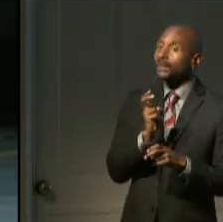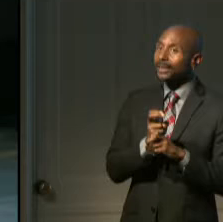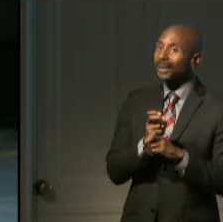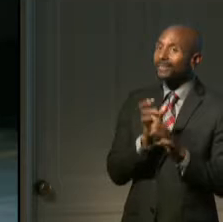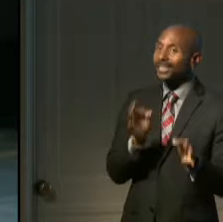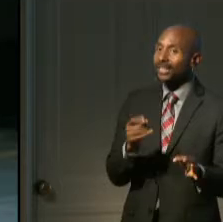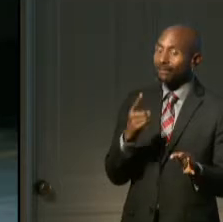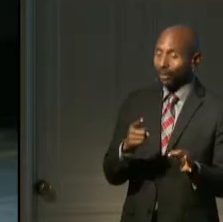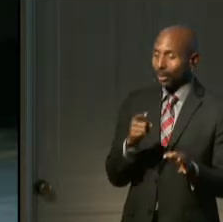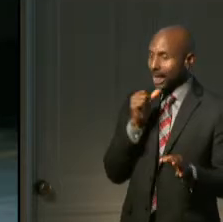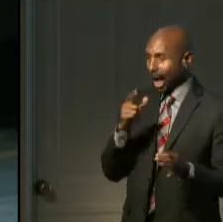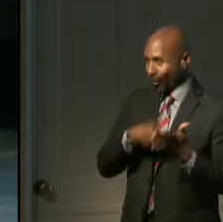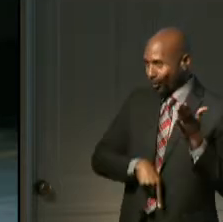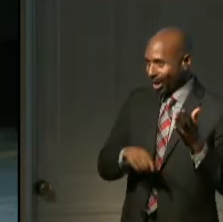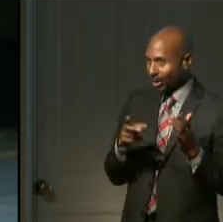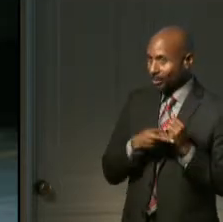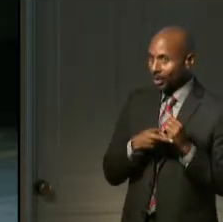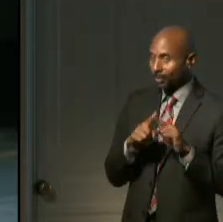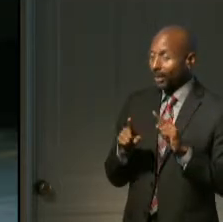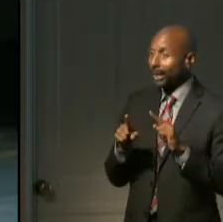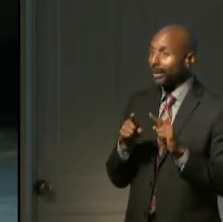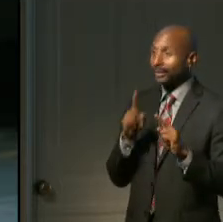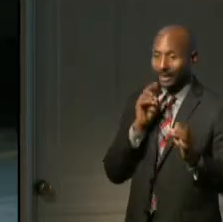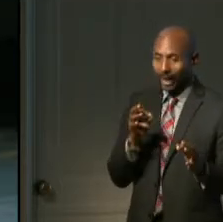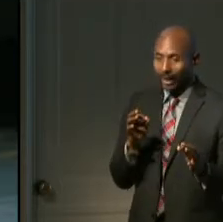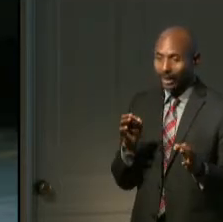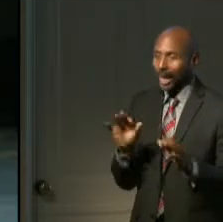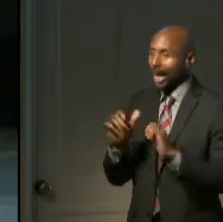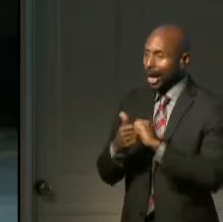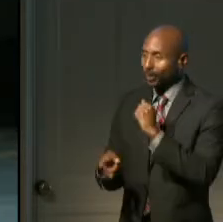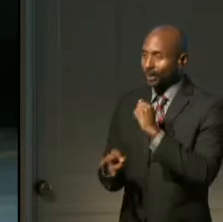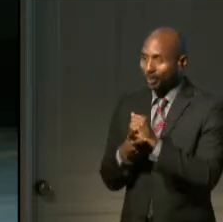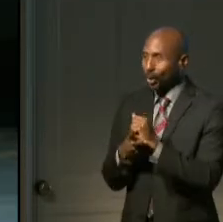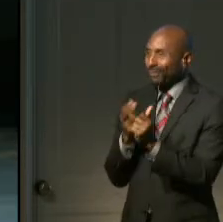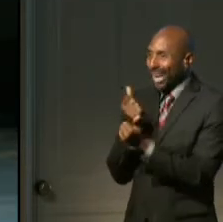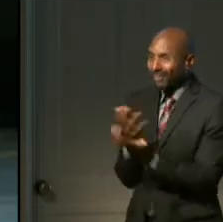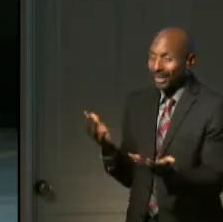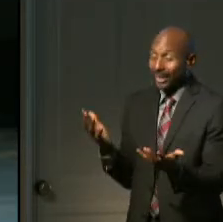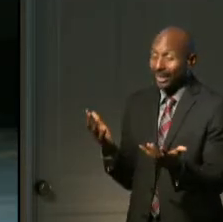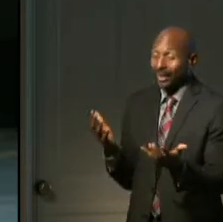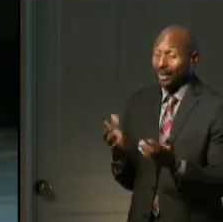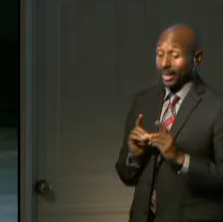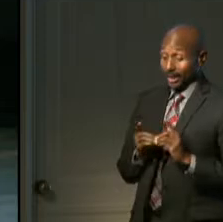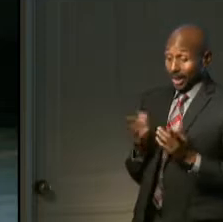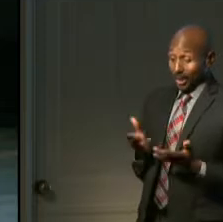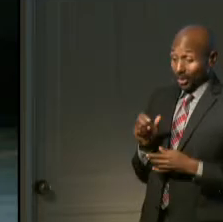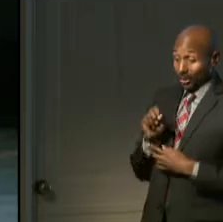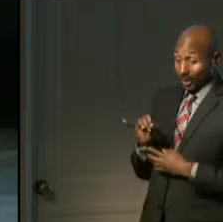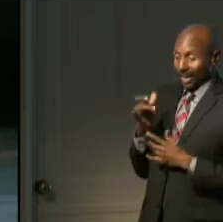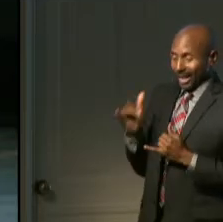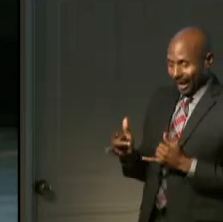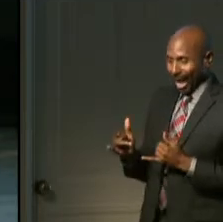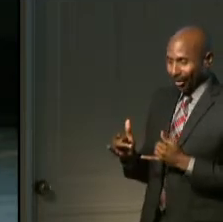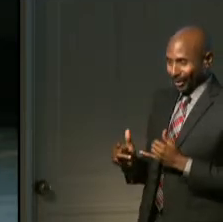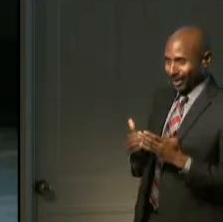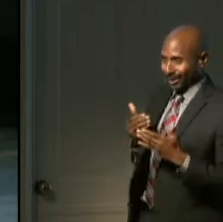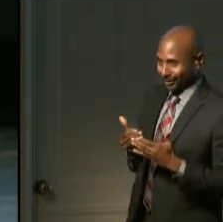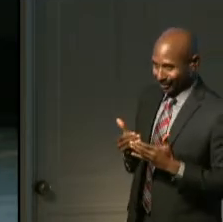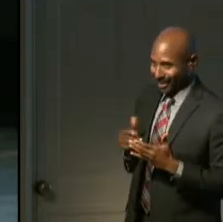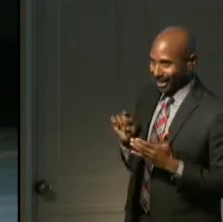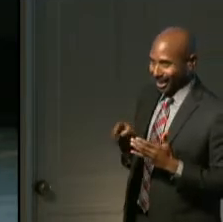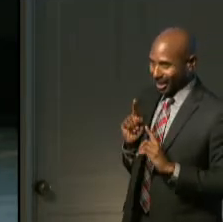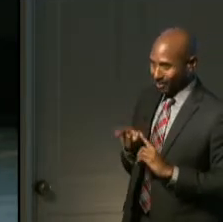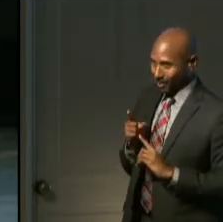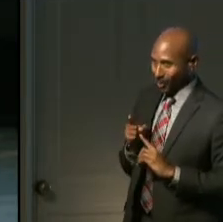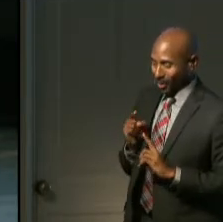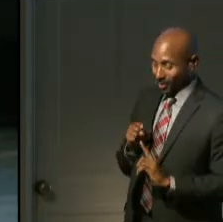preserve everything. And you know, the digitization projects we saw here at the Smithsonian are now crossing this line of it's not